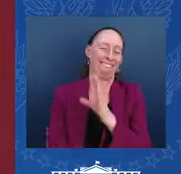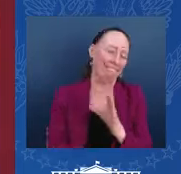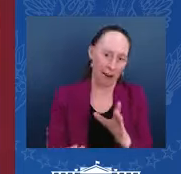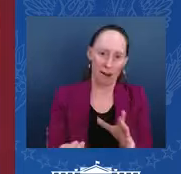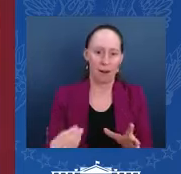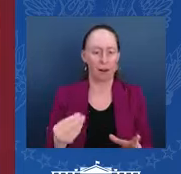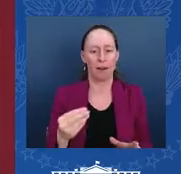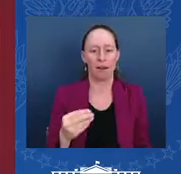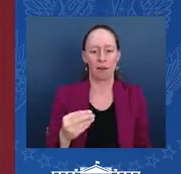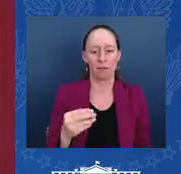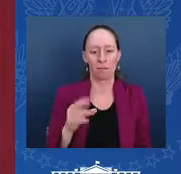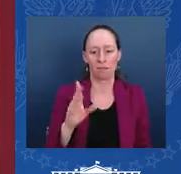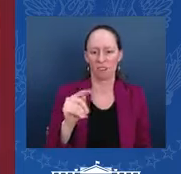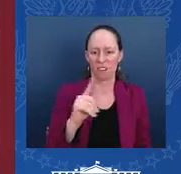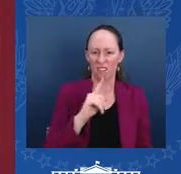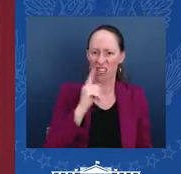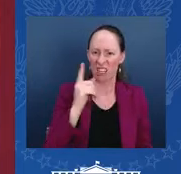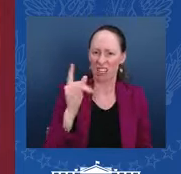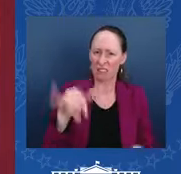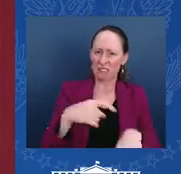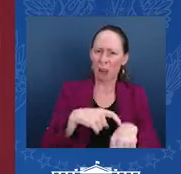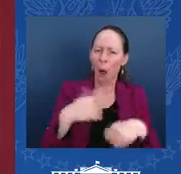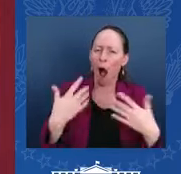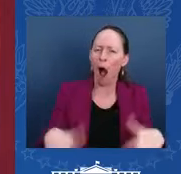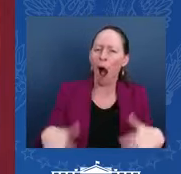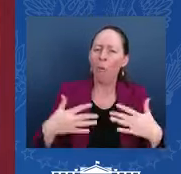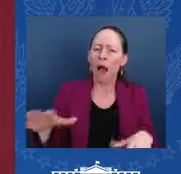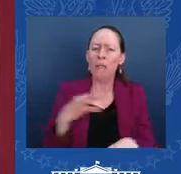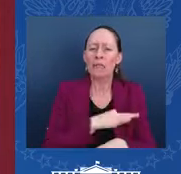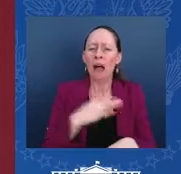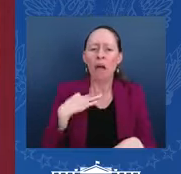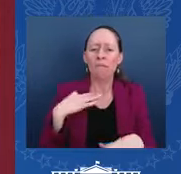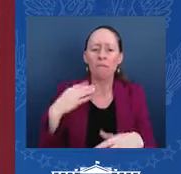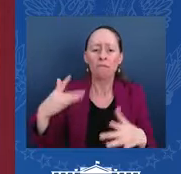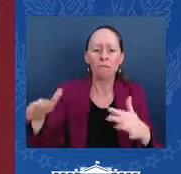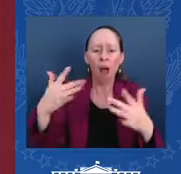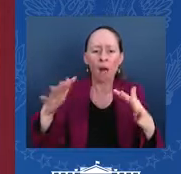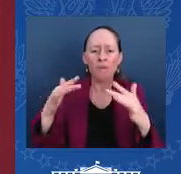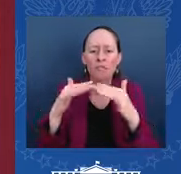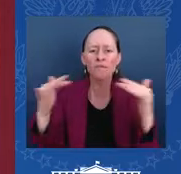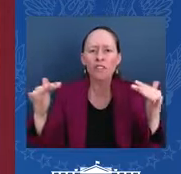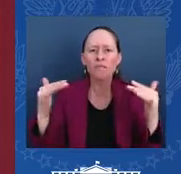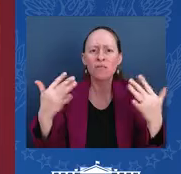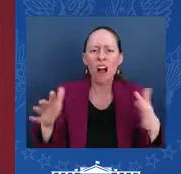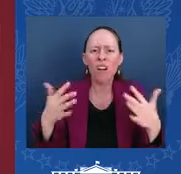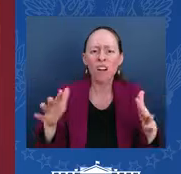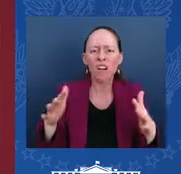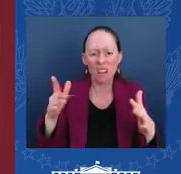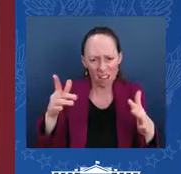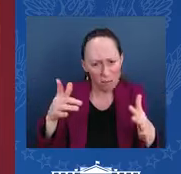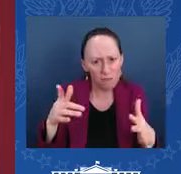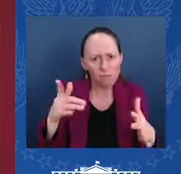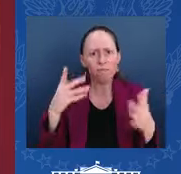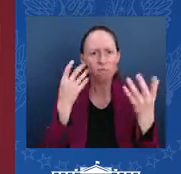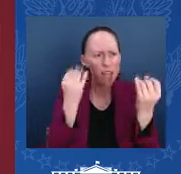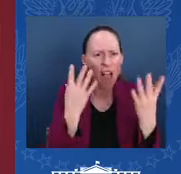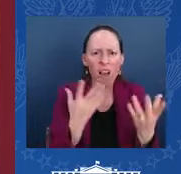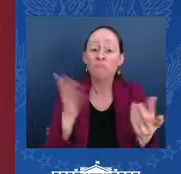America. He voted for a lot. He voted for the change in all the laws that he had voted for